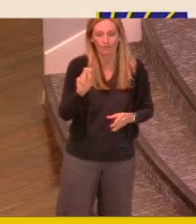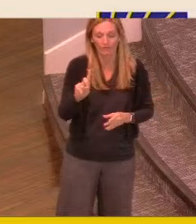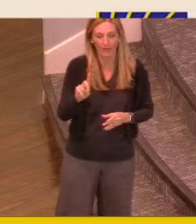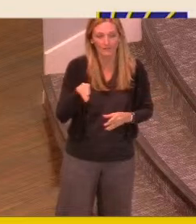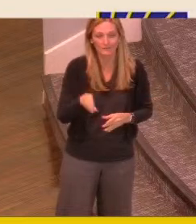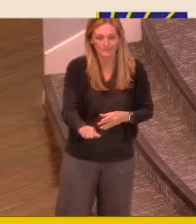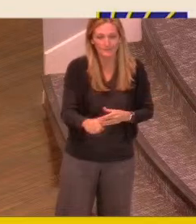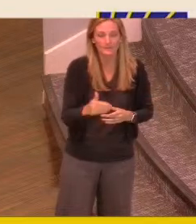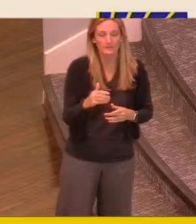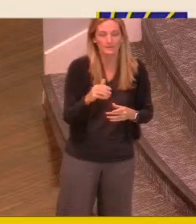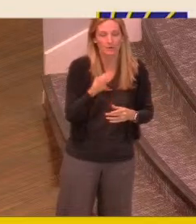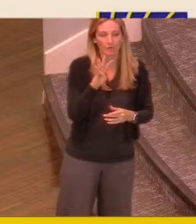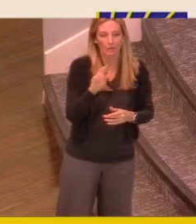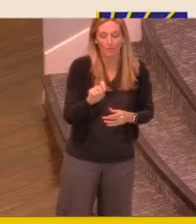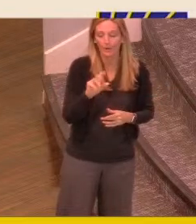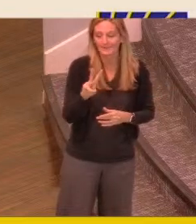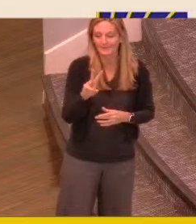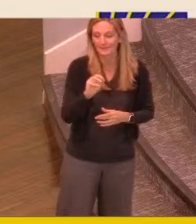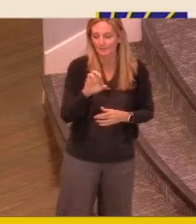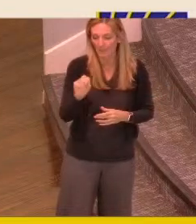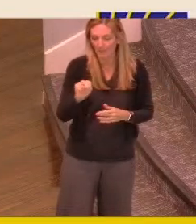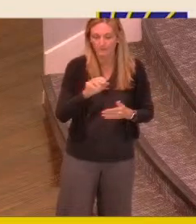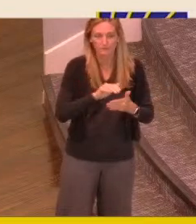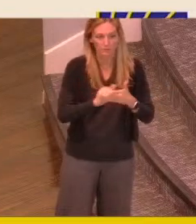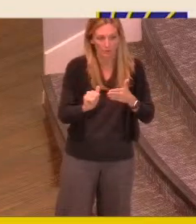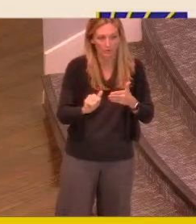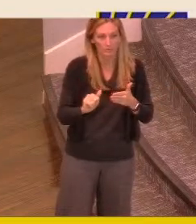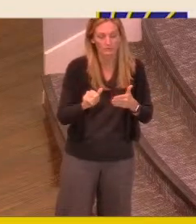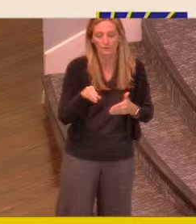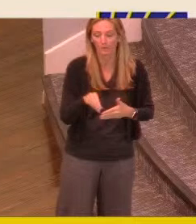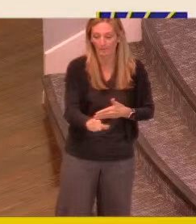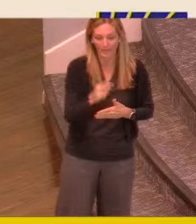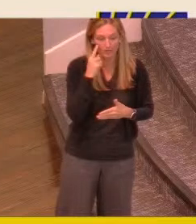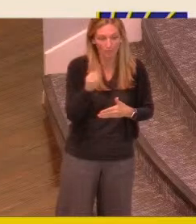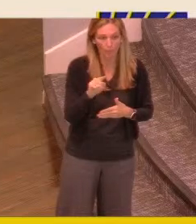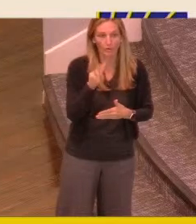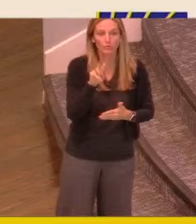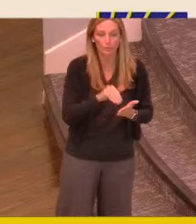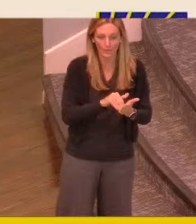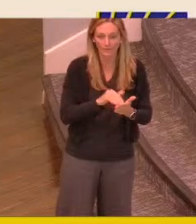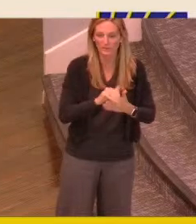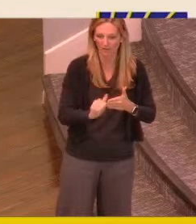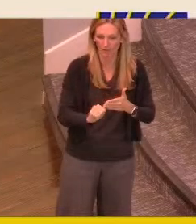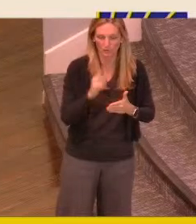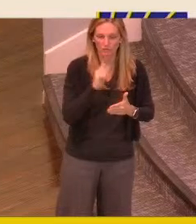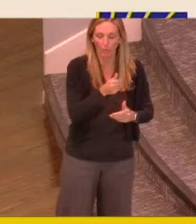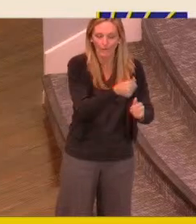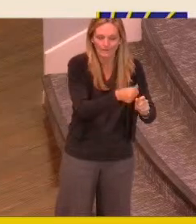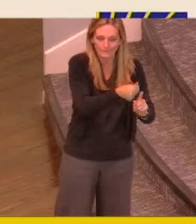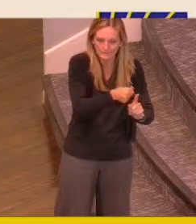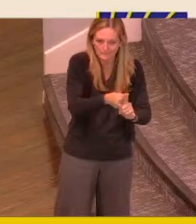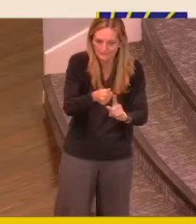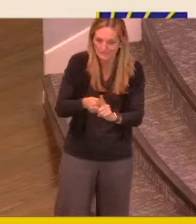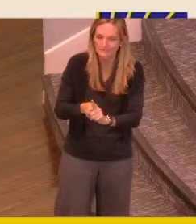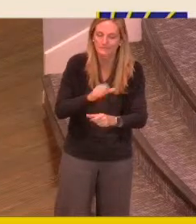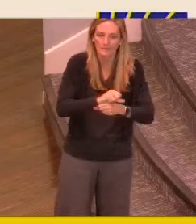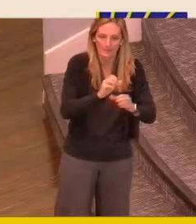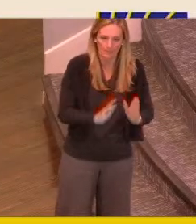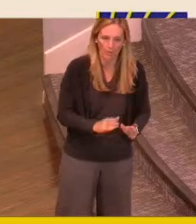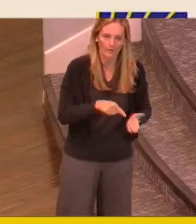million to pay for and fund the $2,000 supplement to all employees paid on April